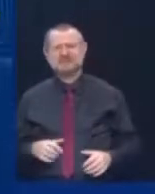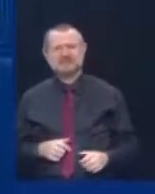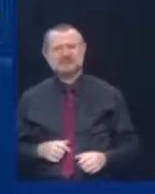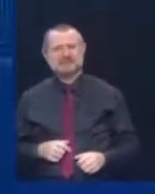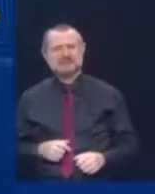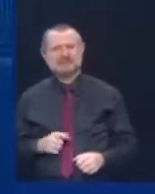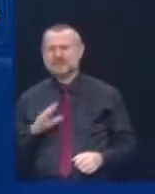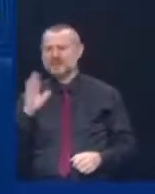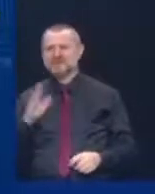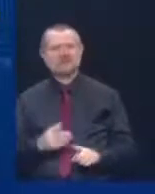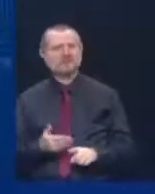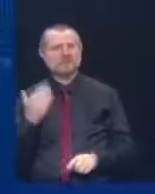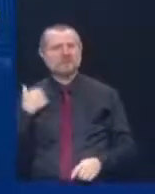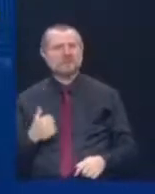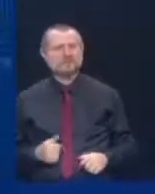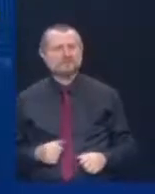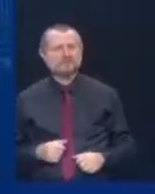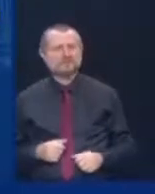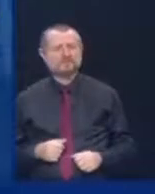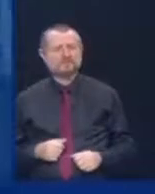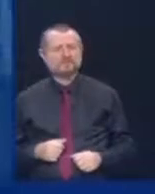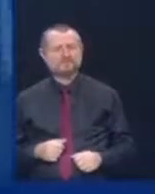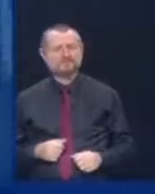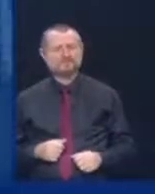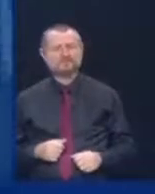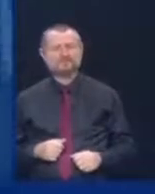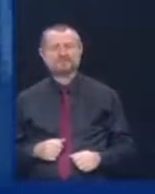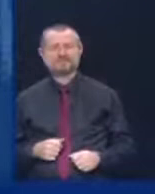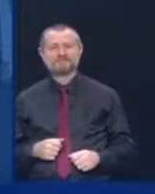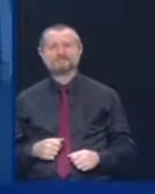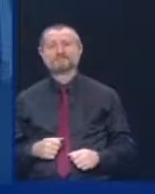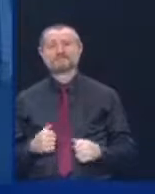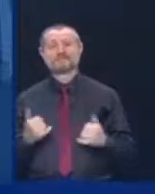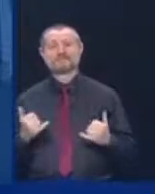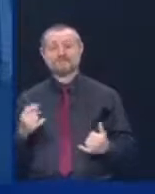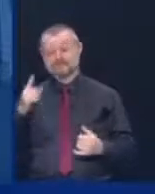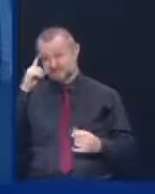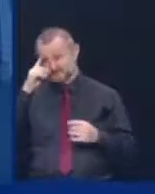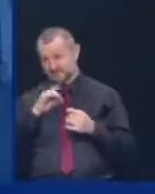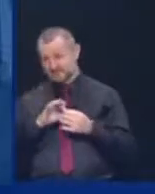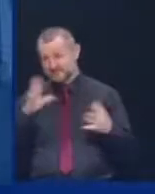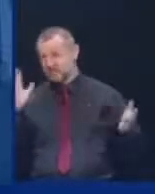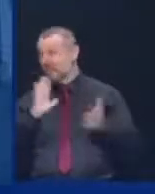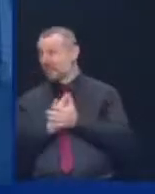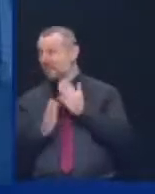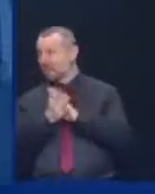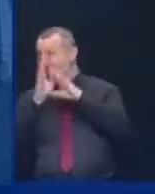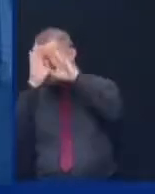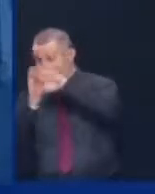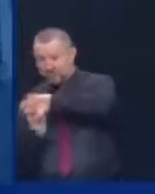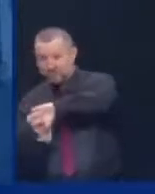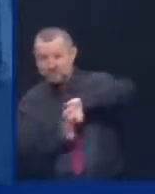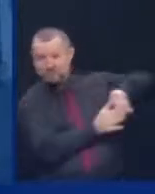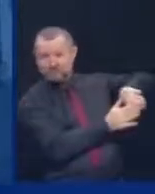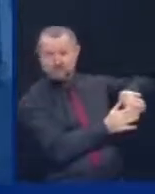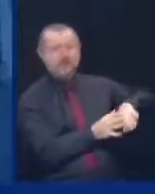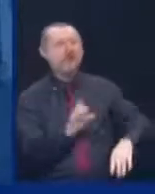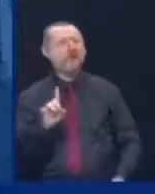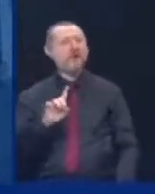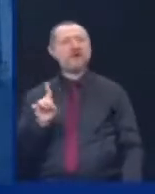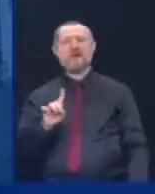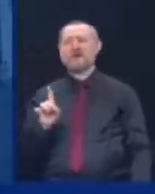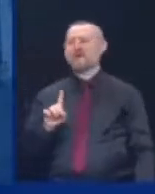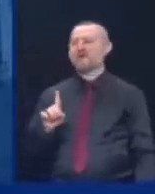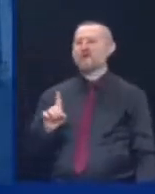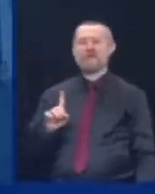unprecedented effort. How do you forget all the pain that we went through?